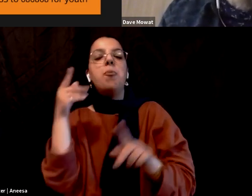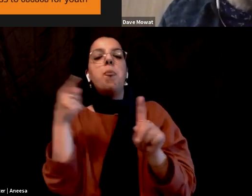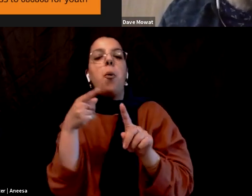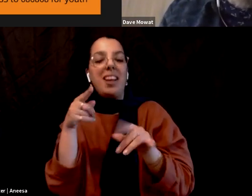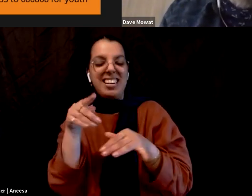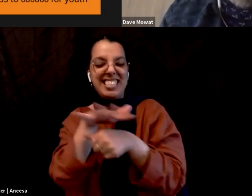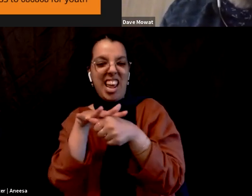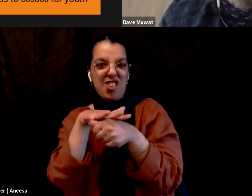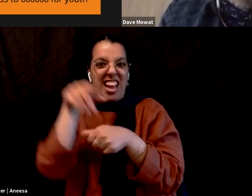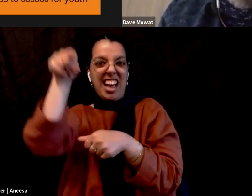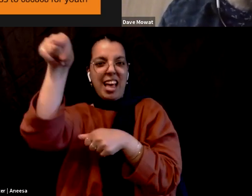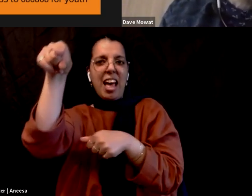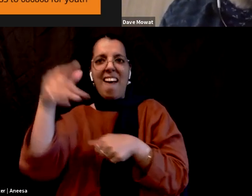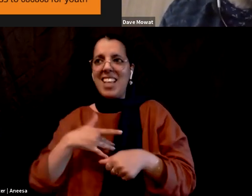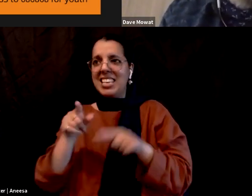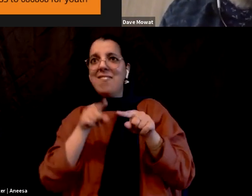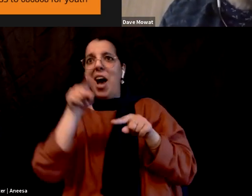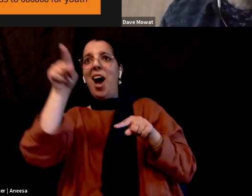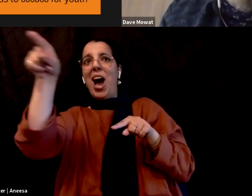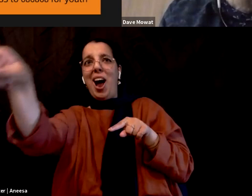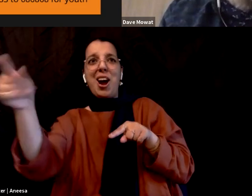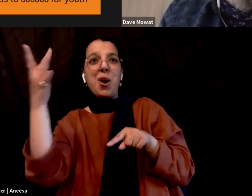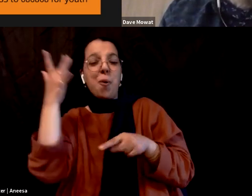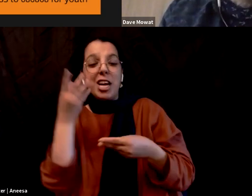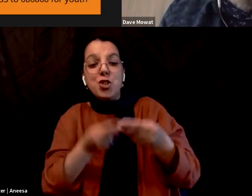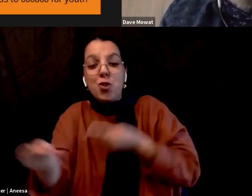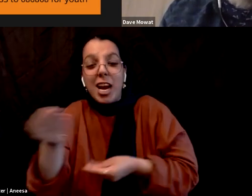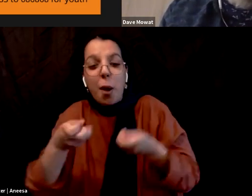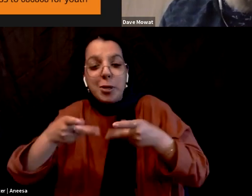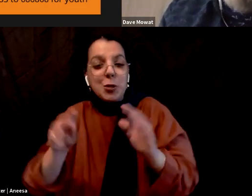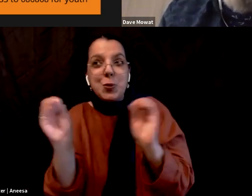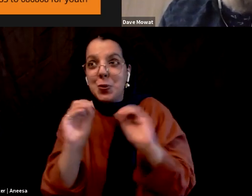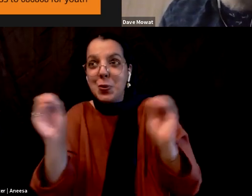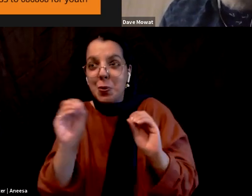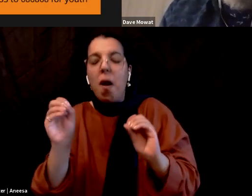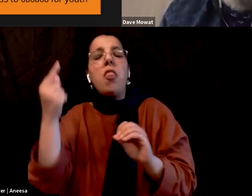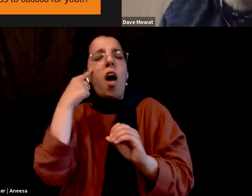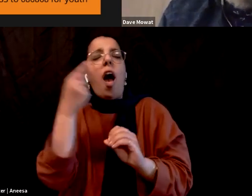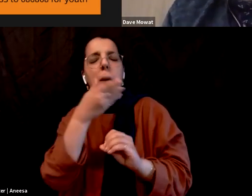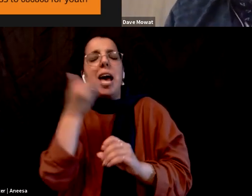that they felt that they would be closer to better trade opportunities at Lake Skugog.